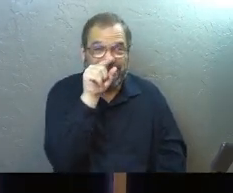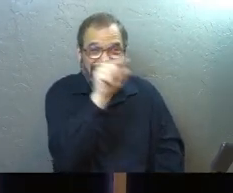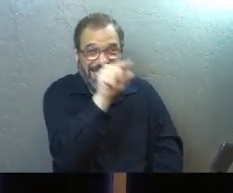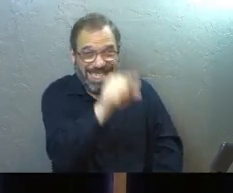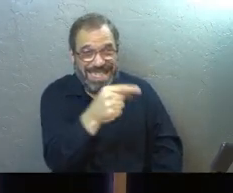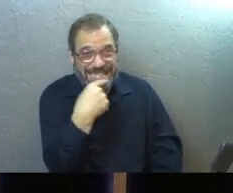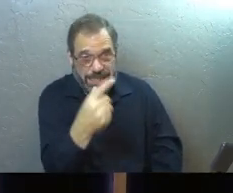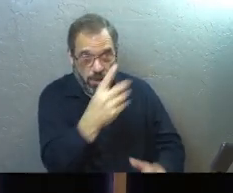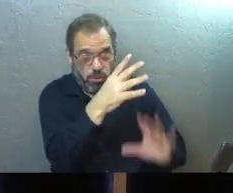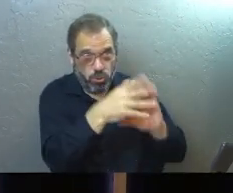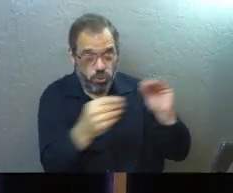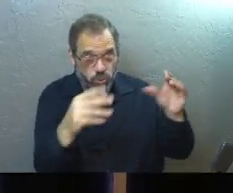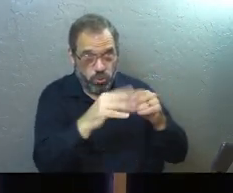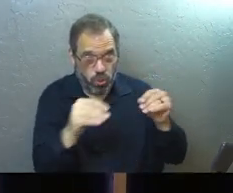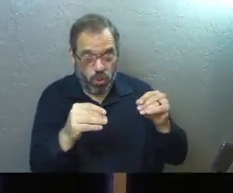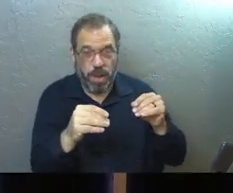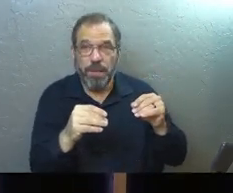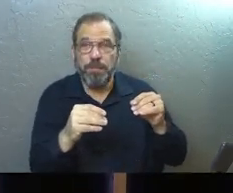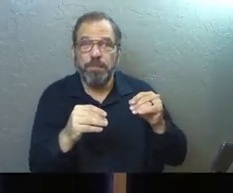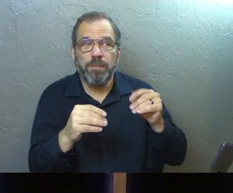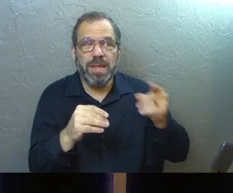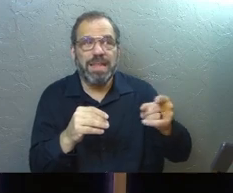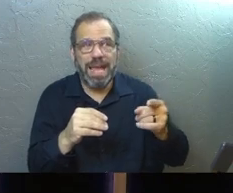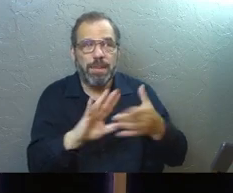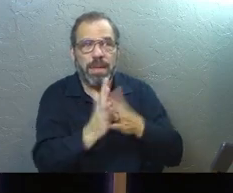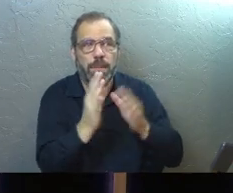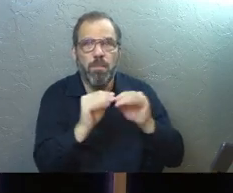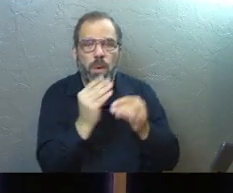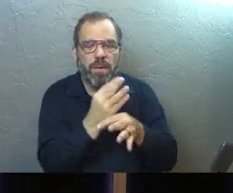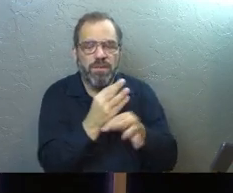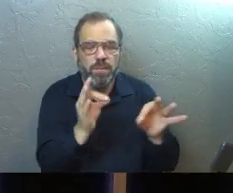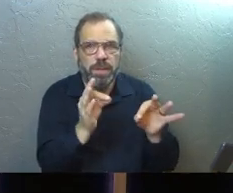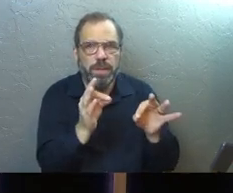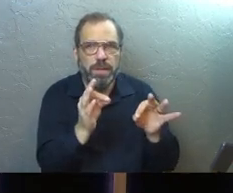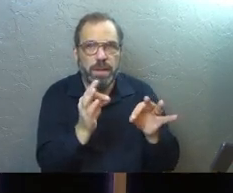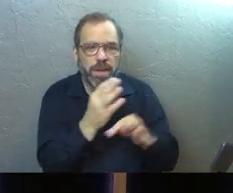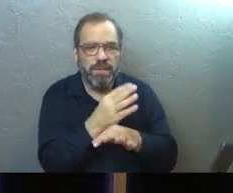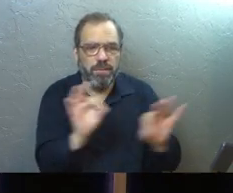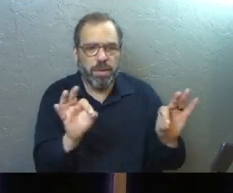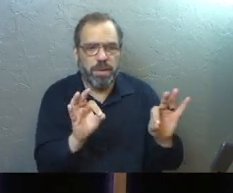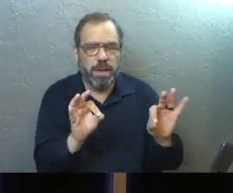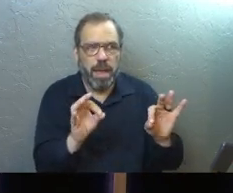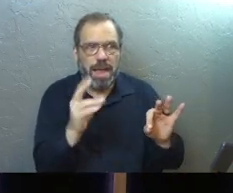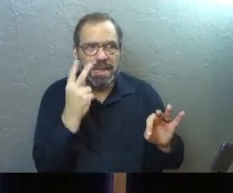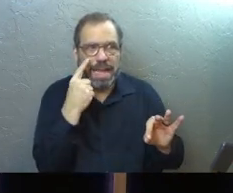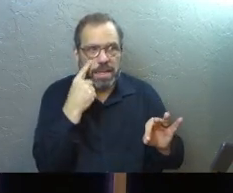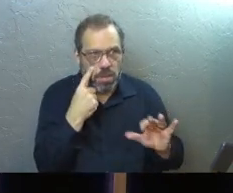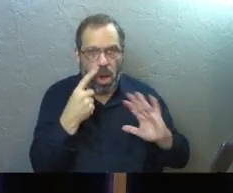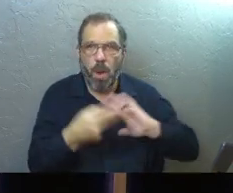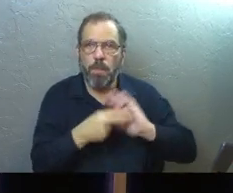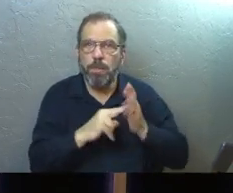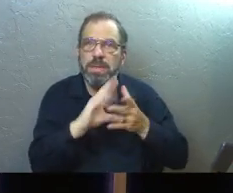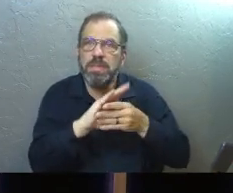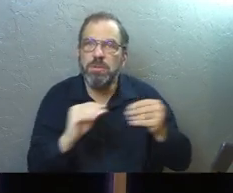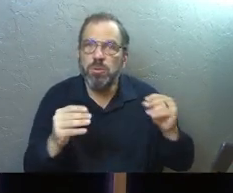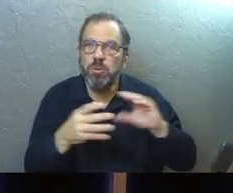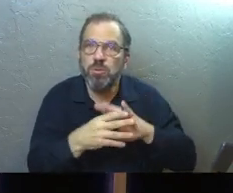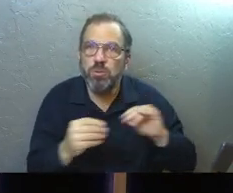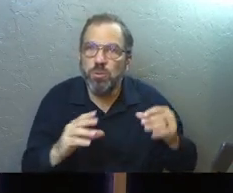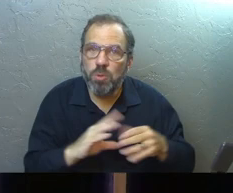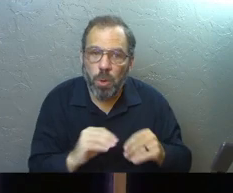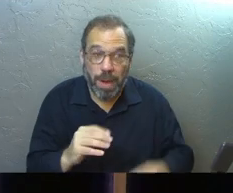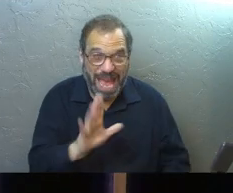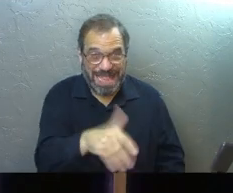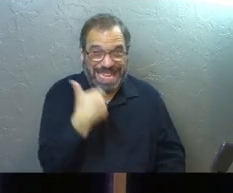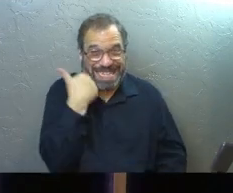that person tells the story, they get a little more free. Because they see purpose in their story. And